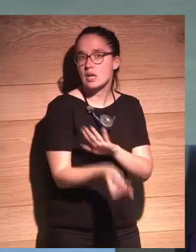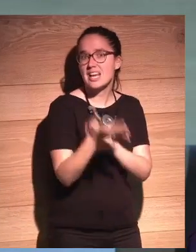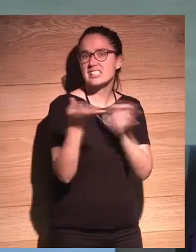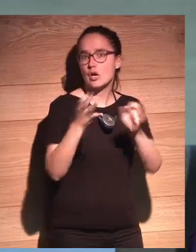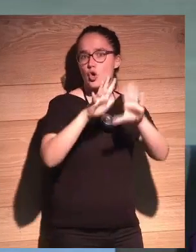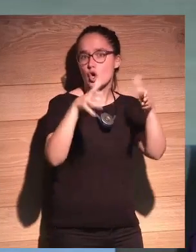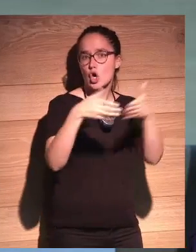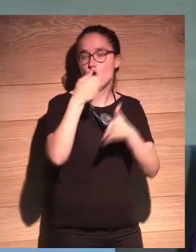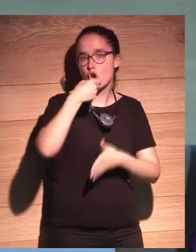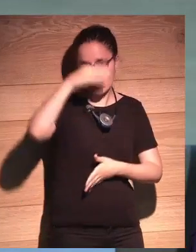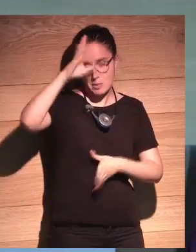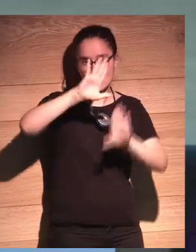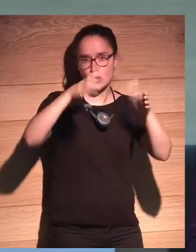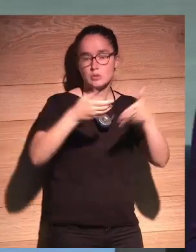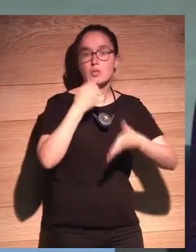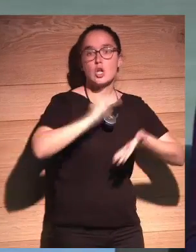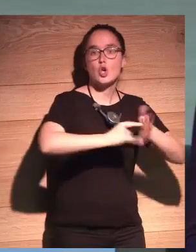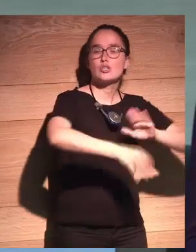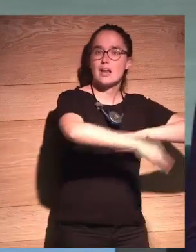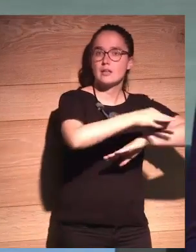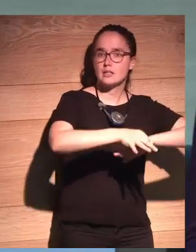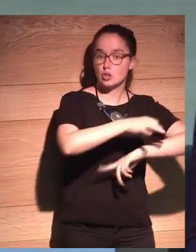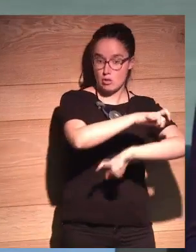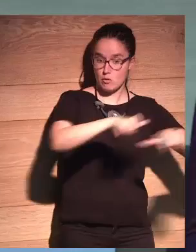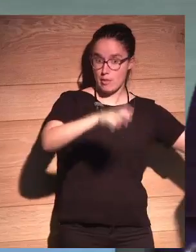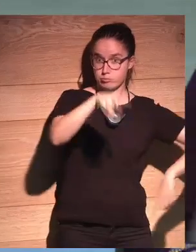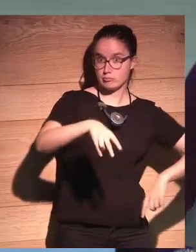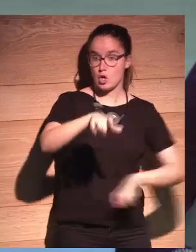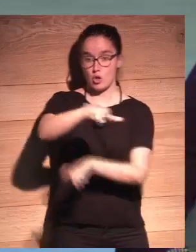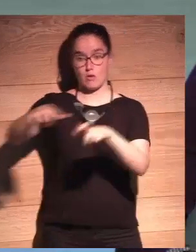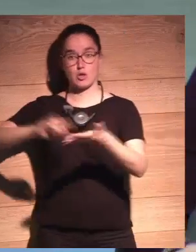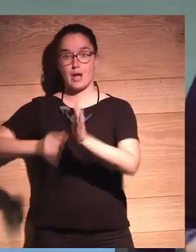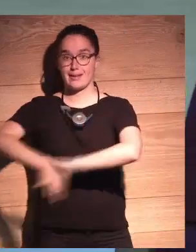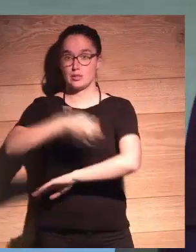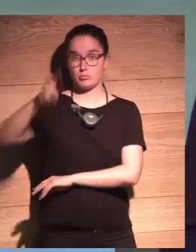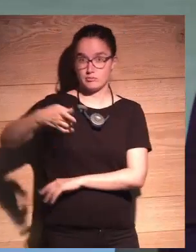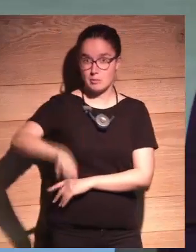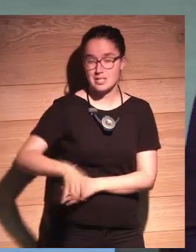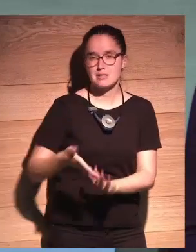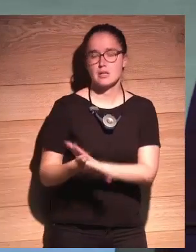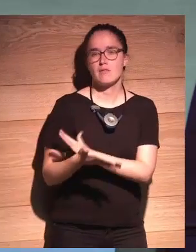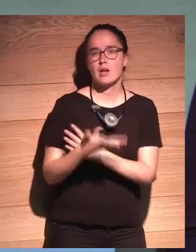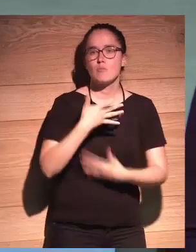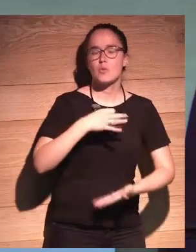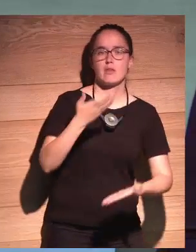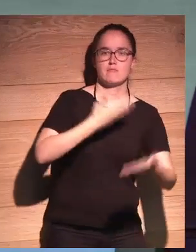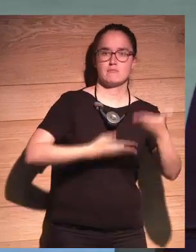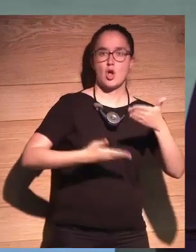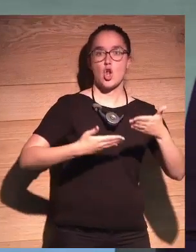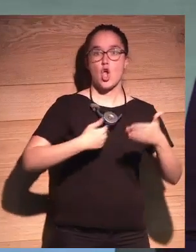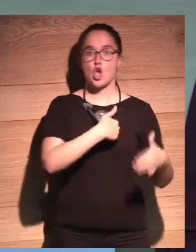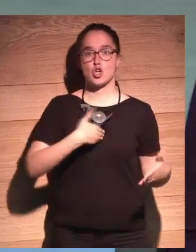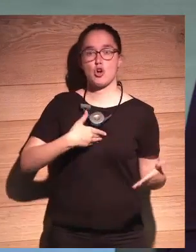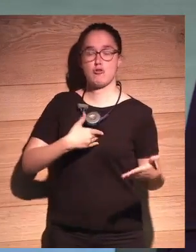knowledge be united with the knowledge of an architect and create collective knowledge, and how can we be citizens and architects at the